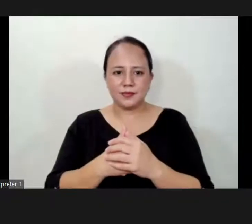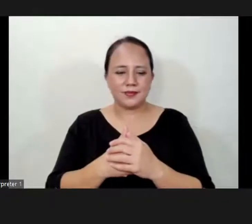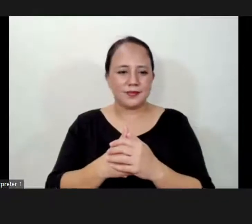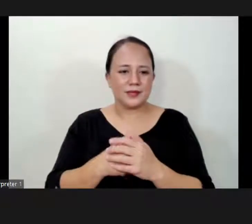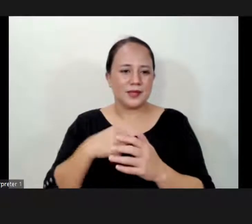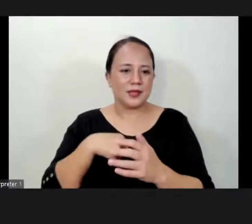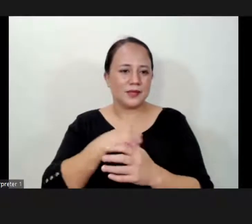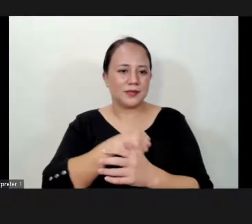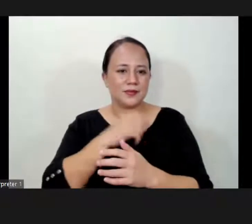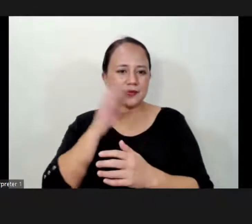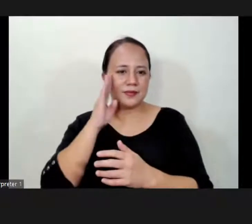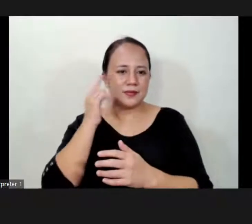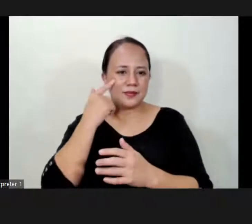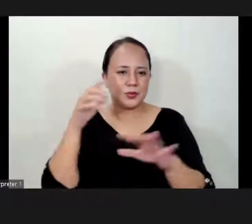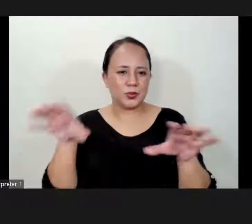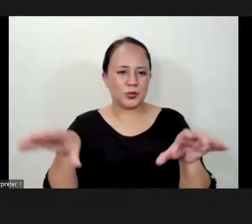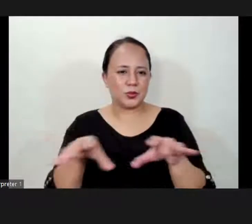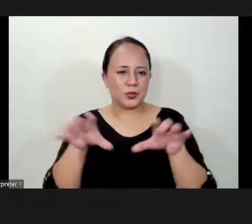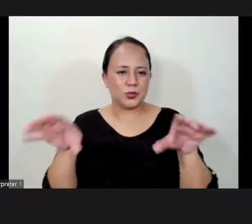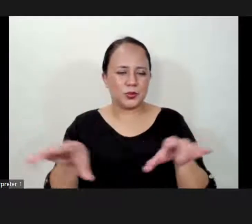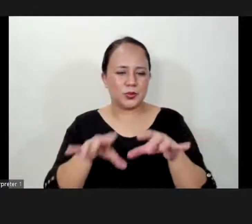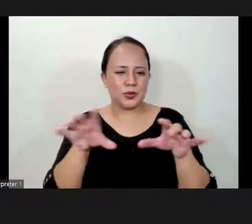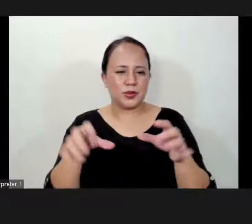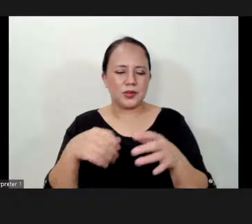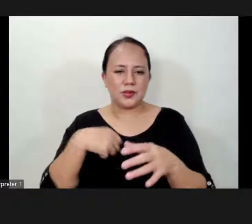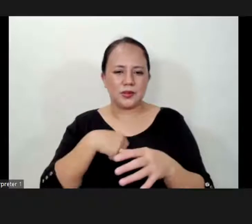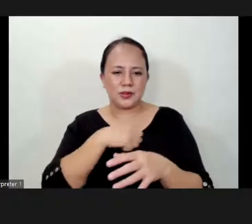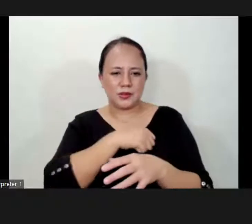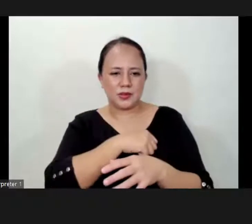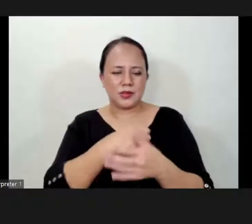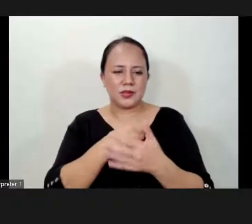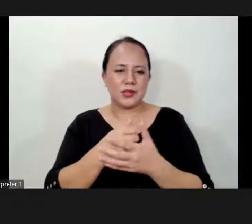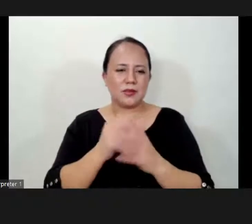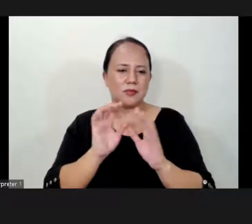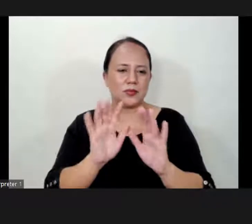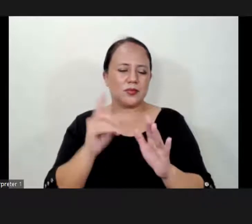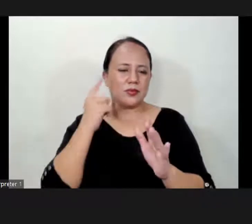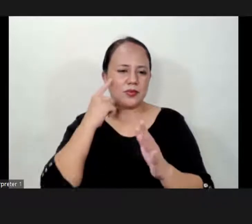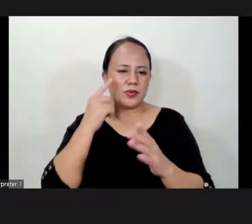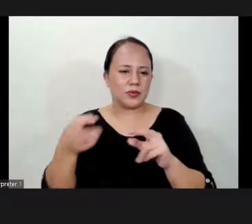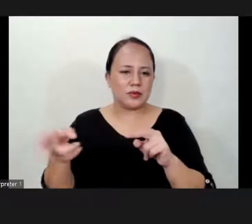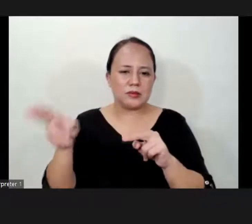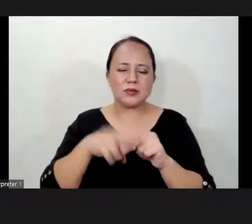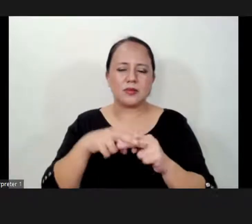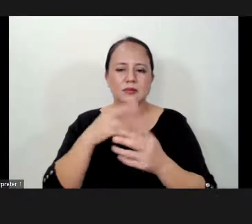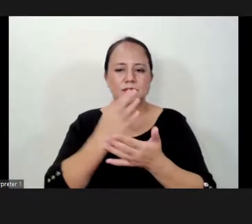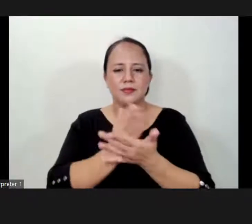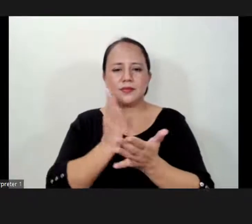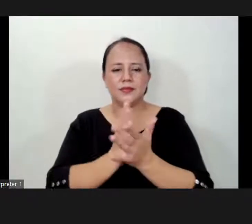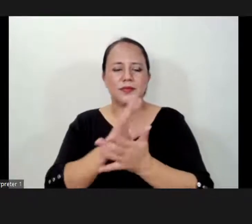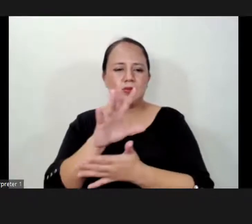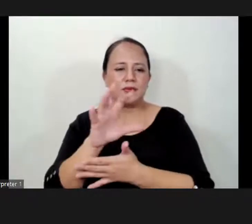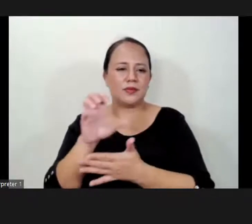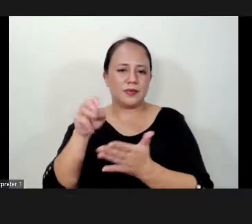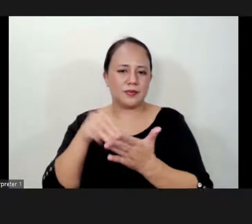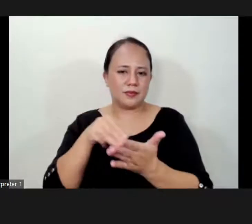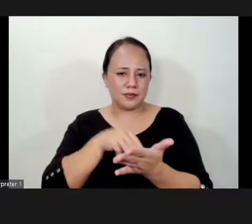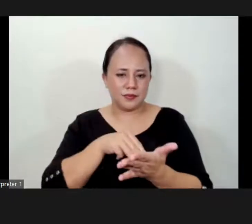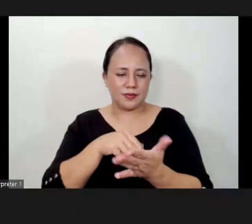Senator Go, for working hard in the Senate and pushing for an additional budget of 500